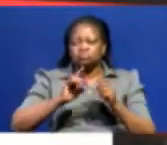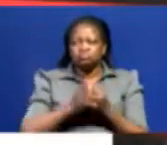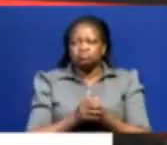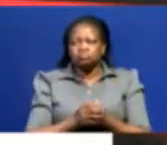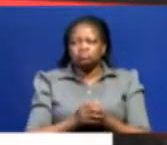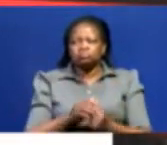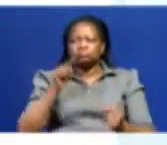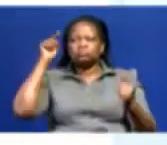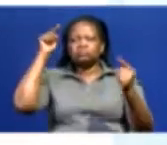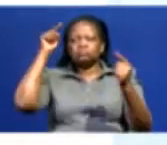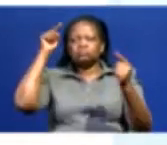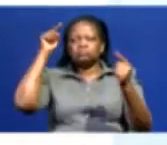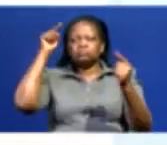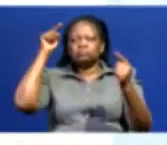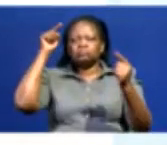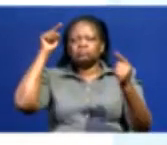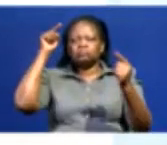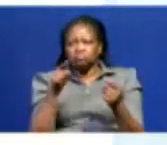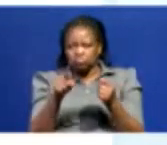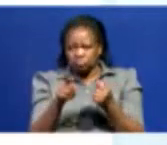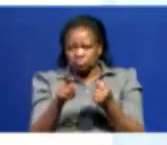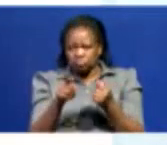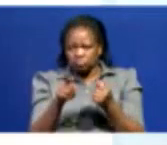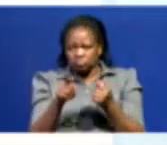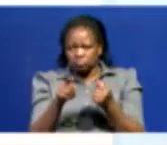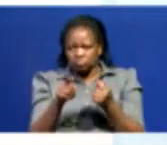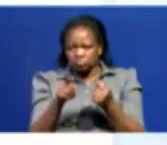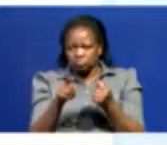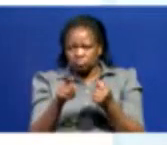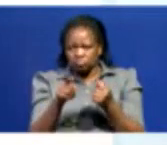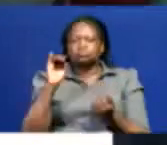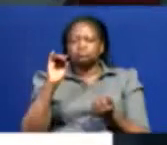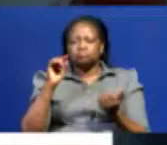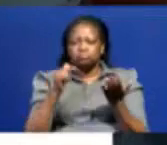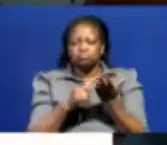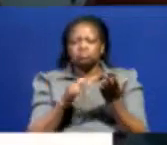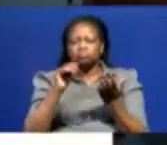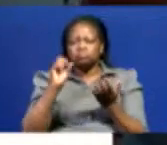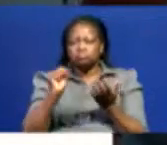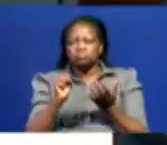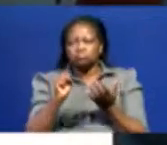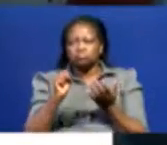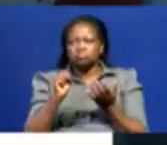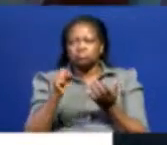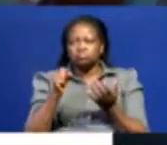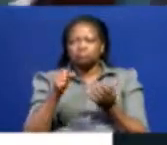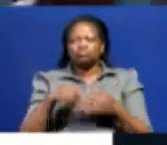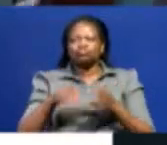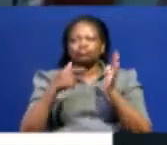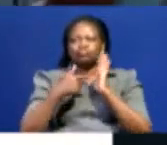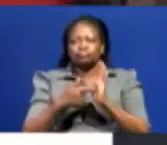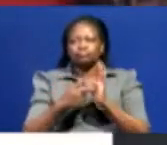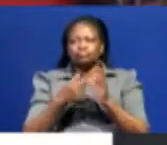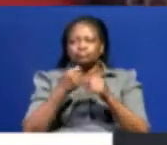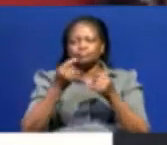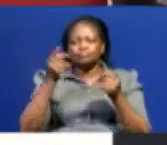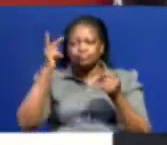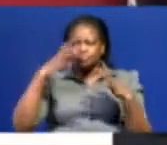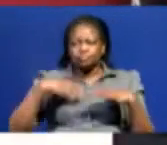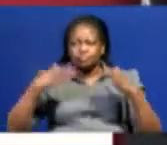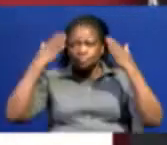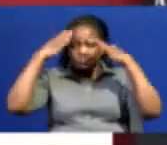The purpose or aim of this 18th roadshow is geared towards enlightening Kenyans about the